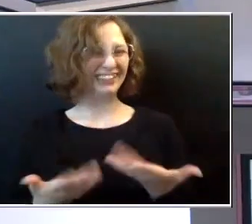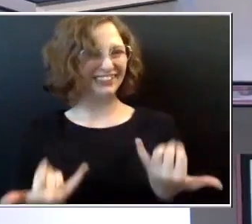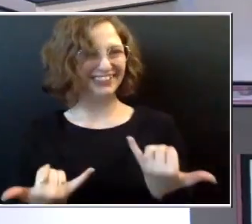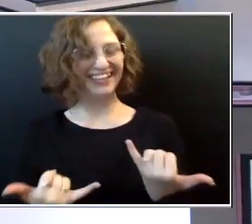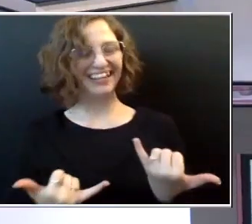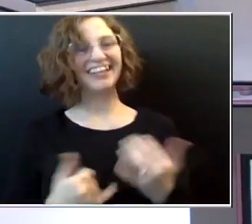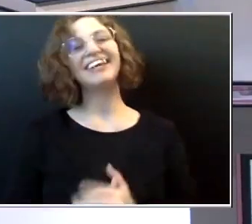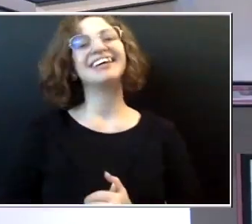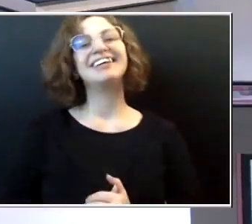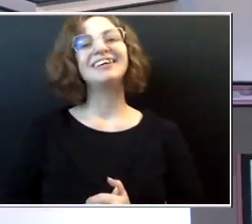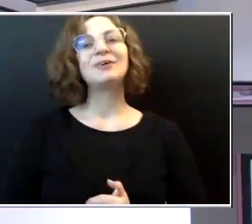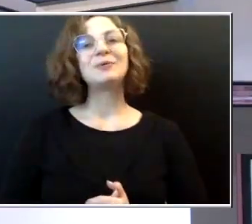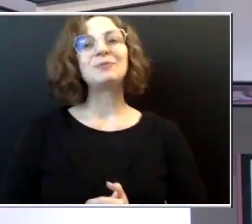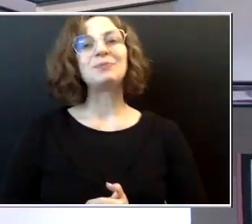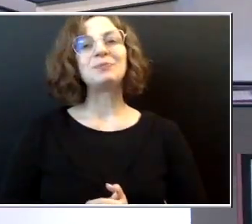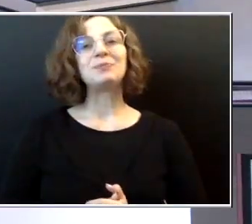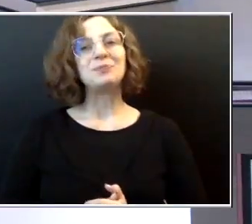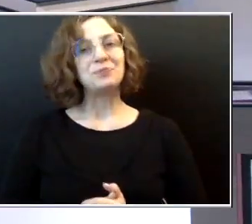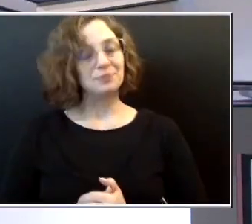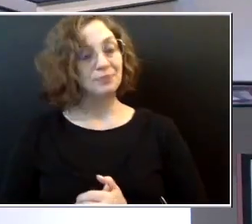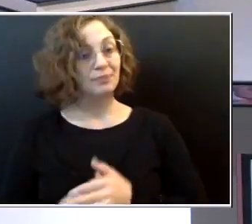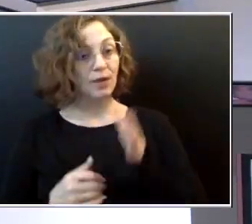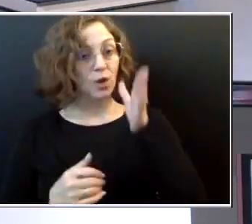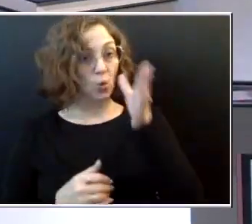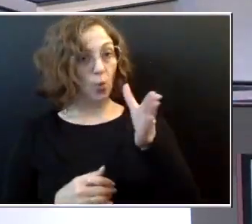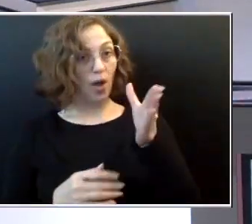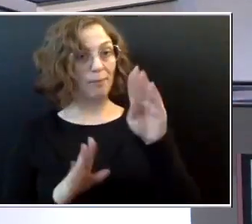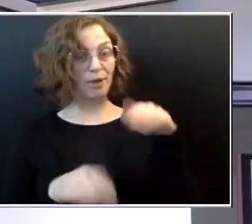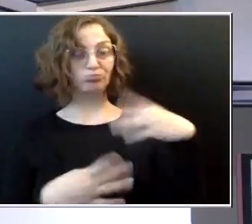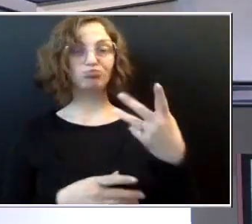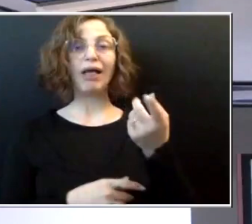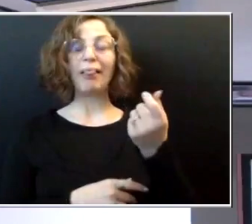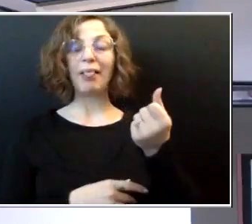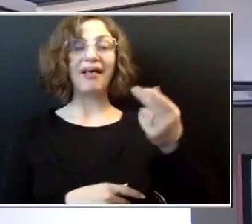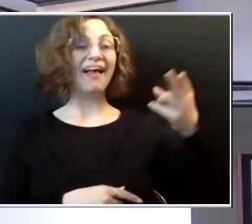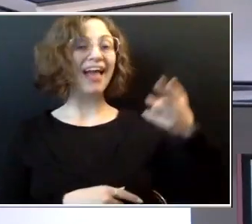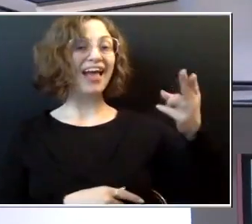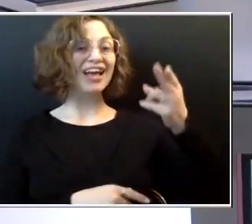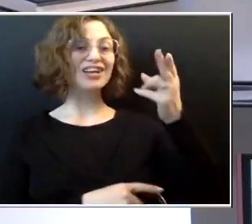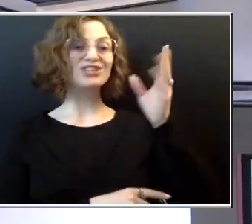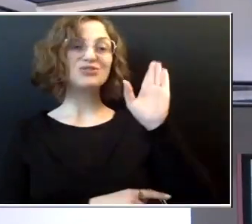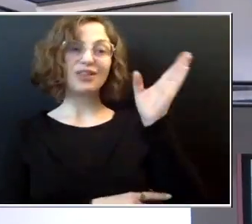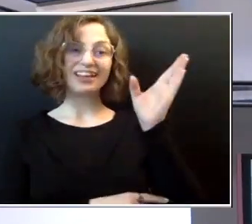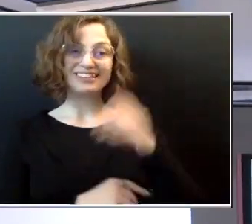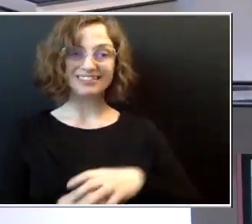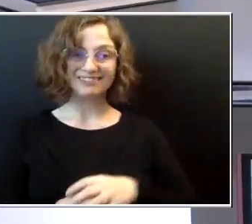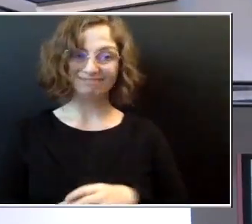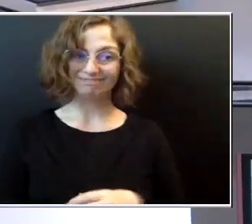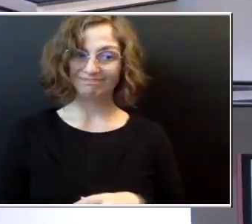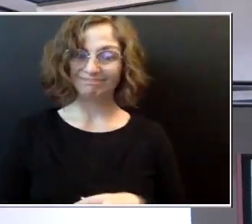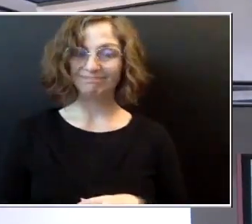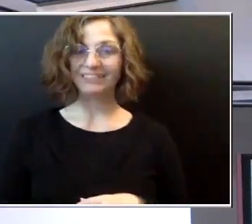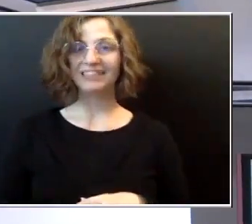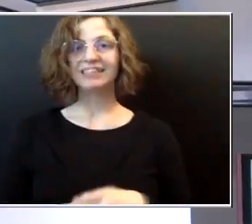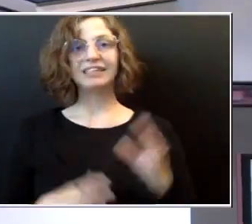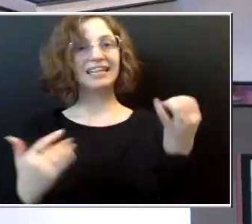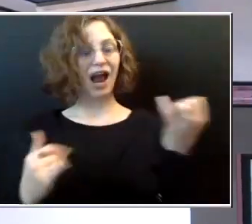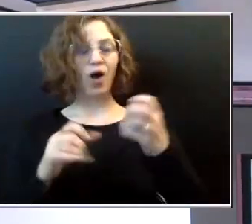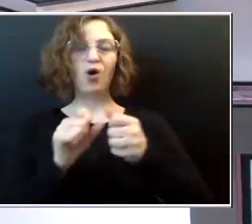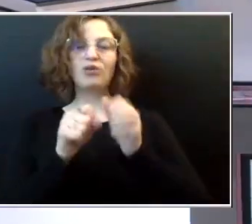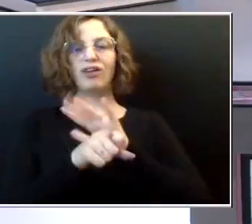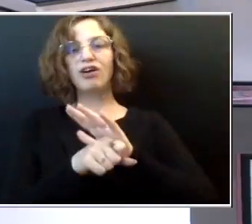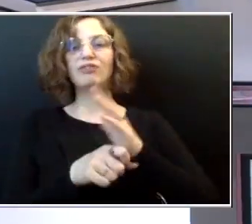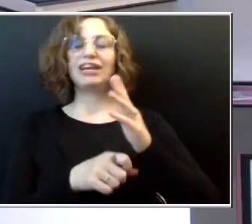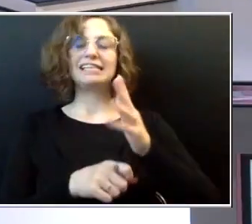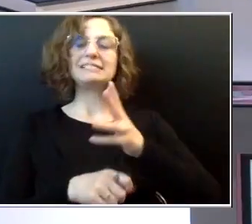little bit of a history lesson because now that COVID is sort of very recent history, sort of, we can compare it to some other